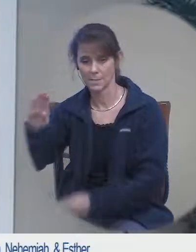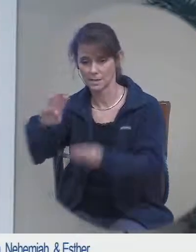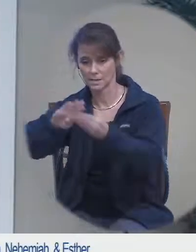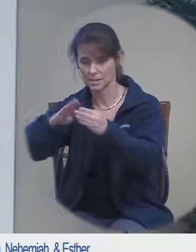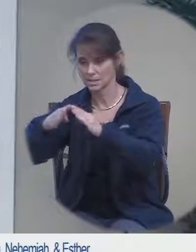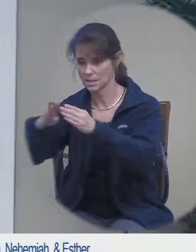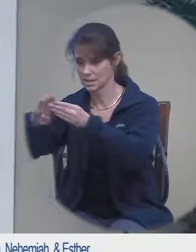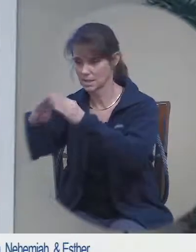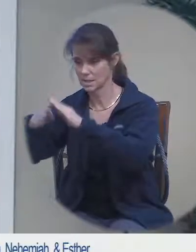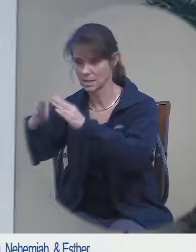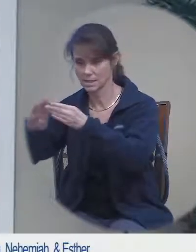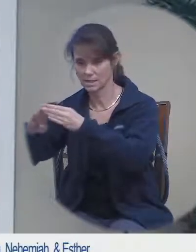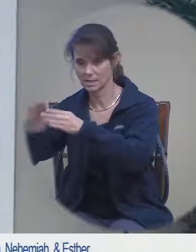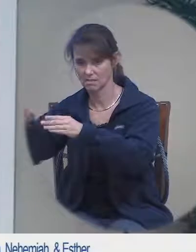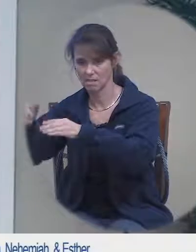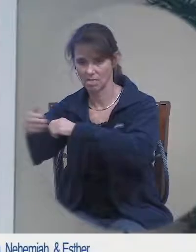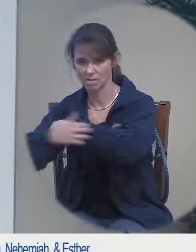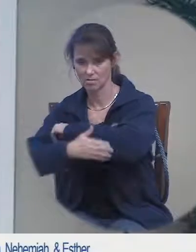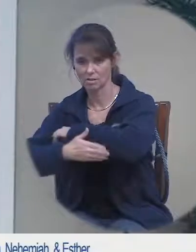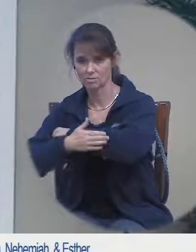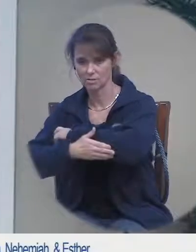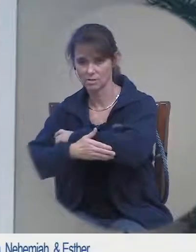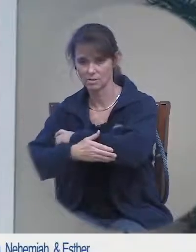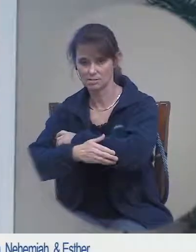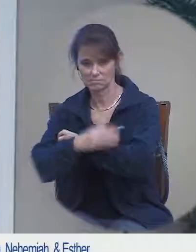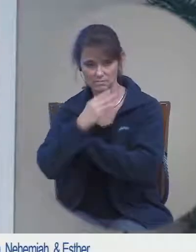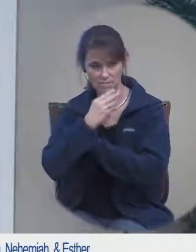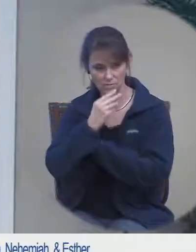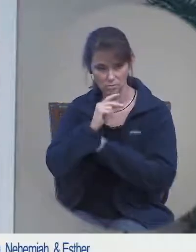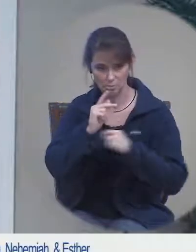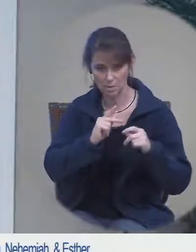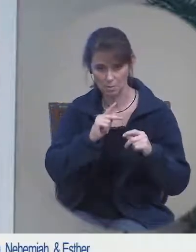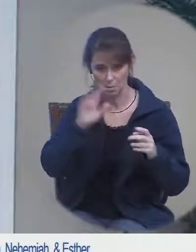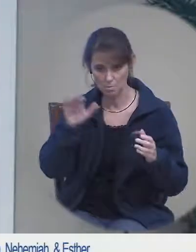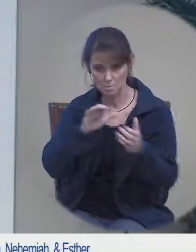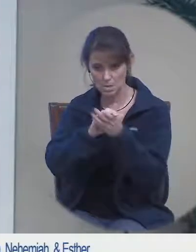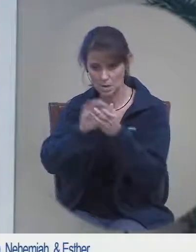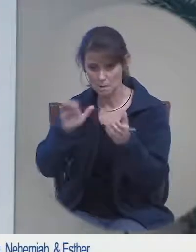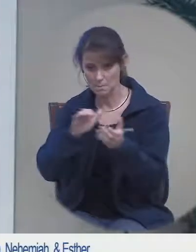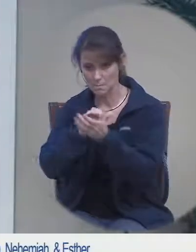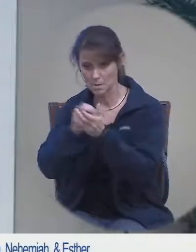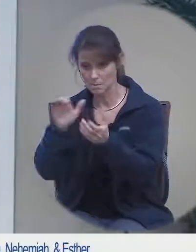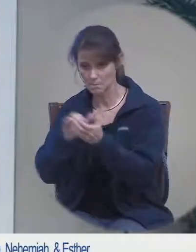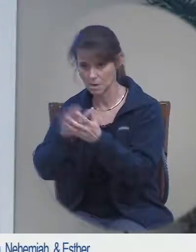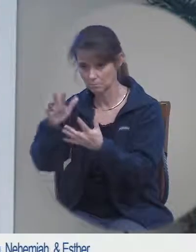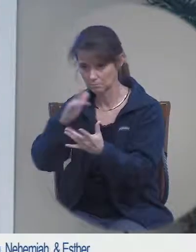verse 24. As a result of their intermarrying with these people, what